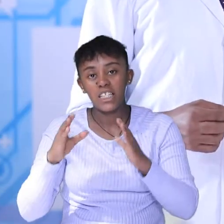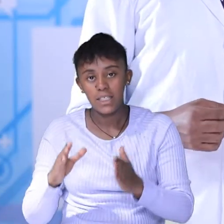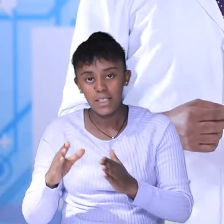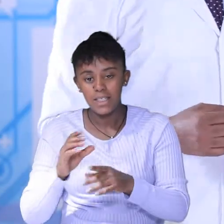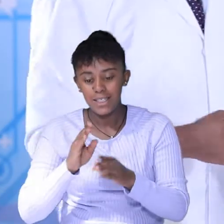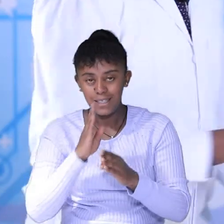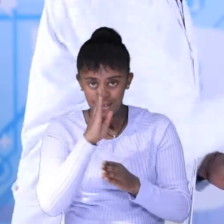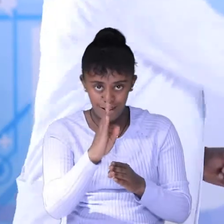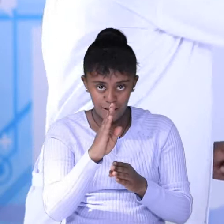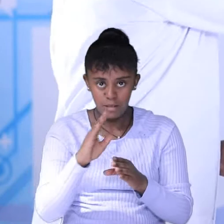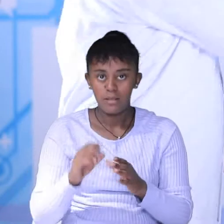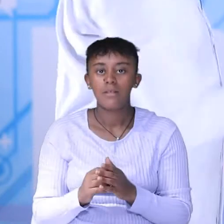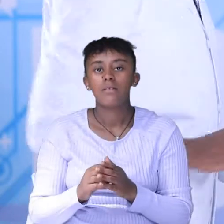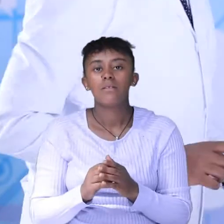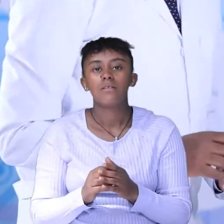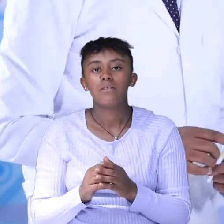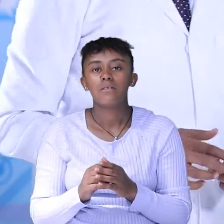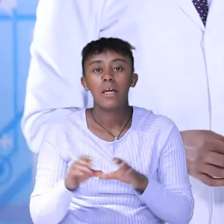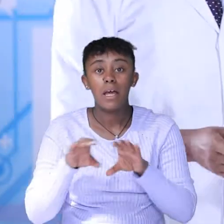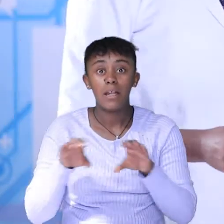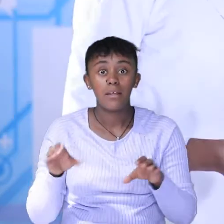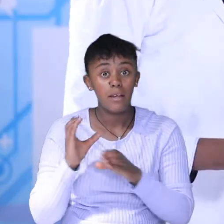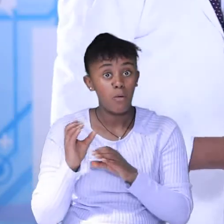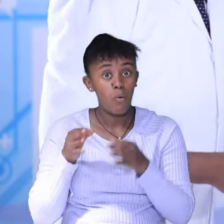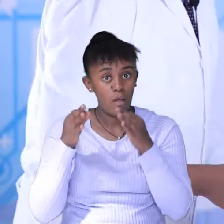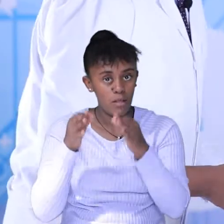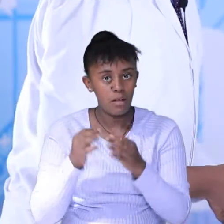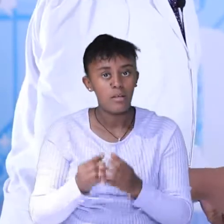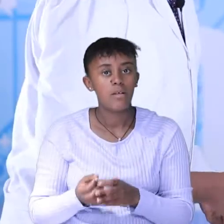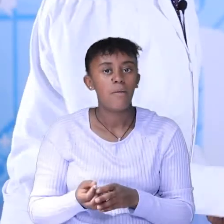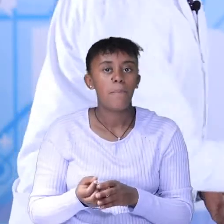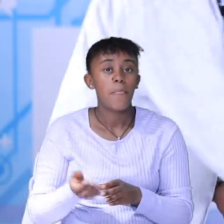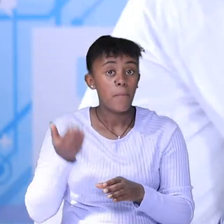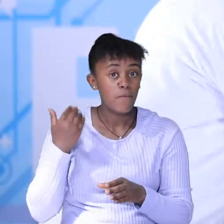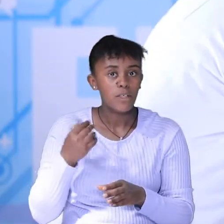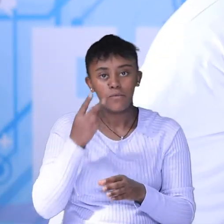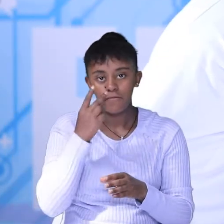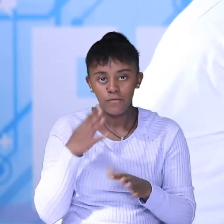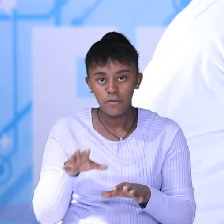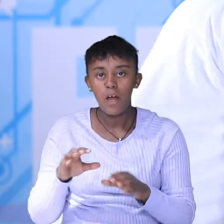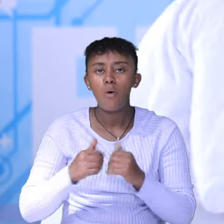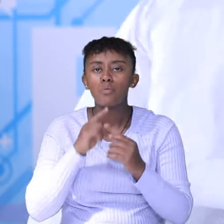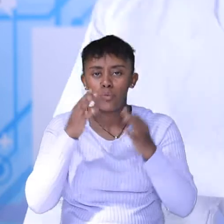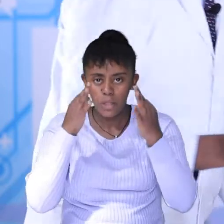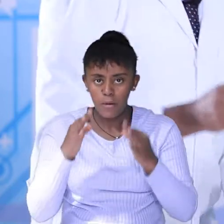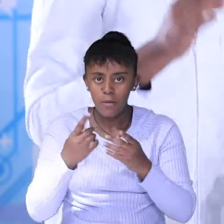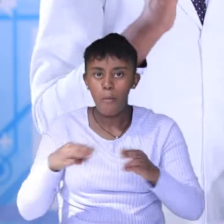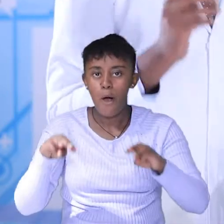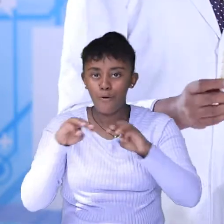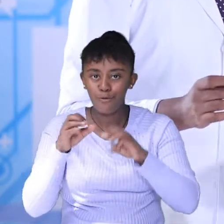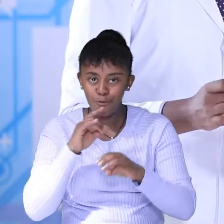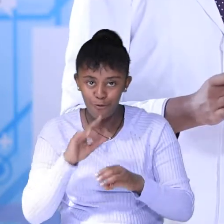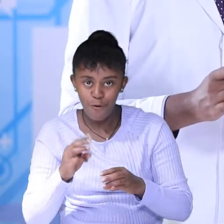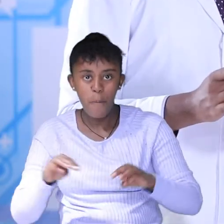straight current carrying conductor. So we have seen two things. Previously, we have tried to see how to determine the magnitude of